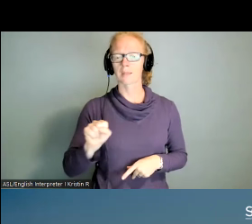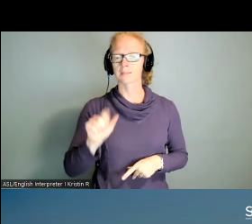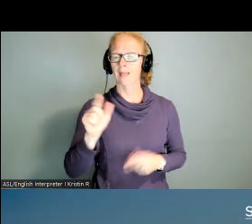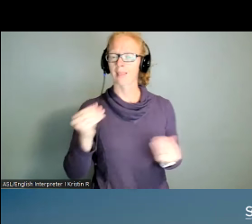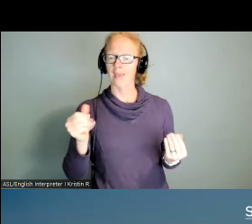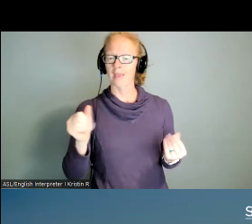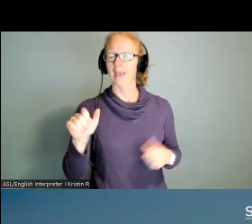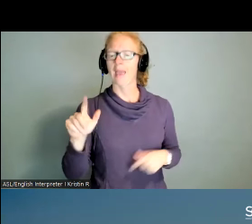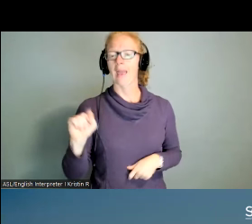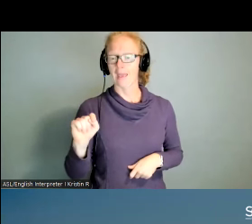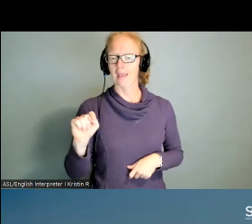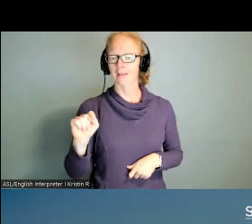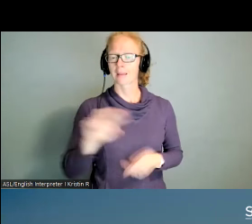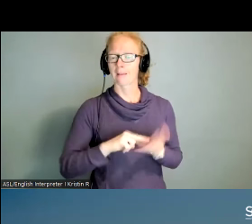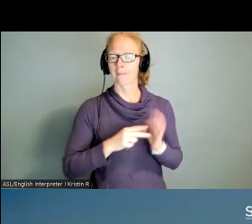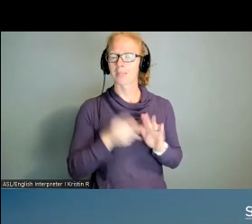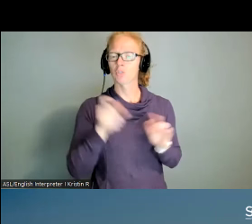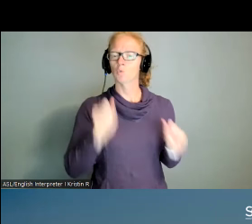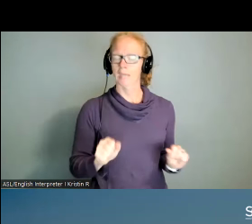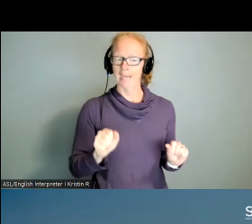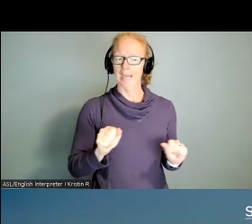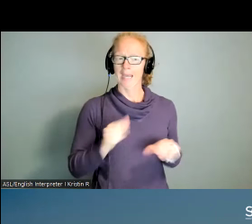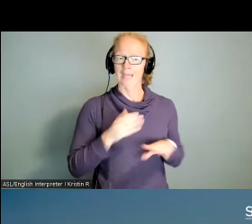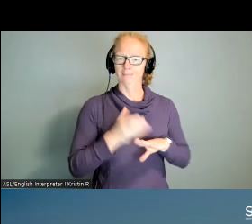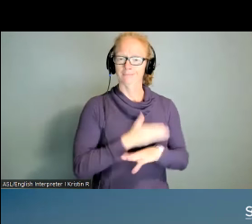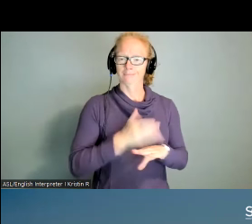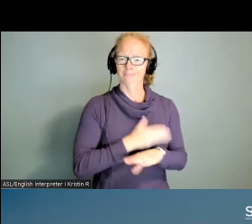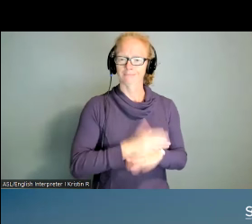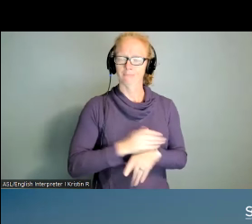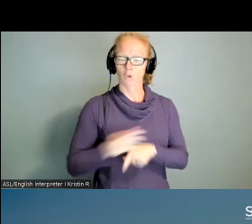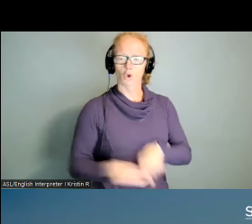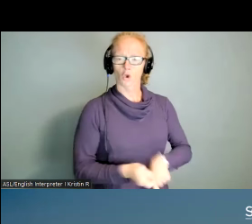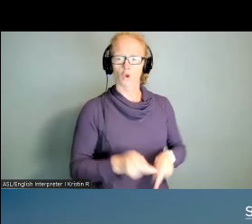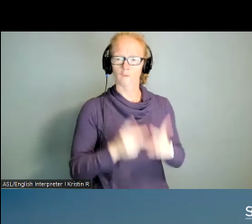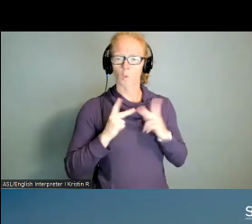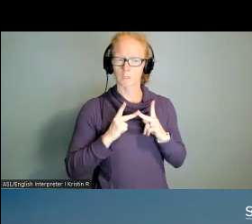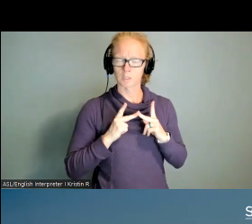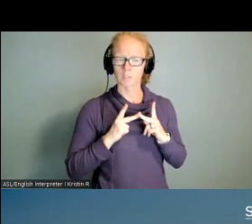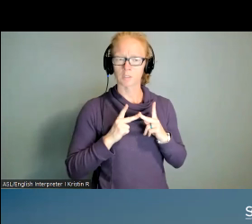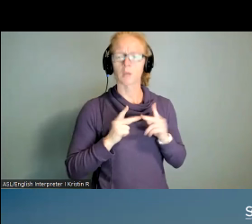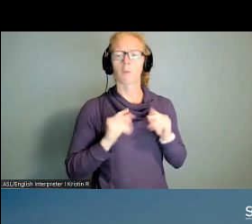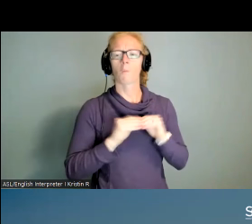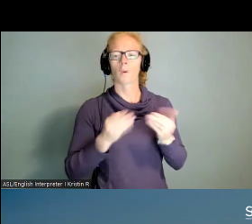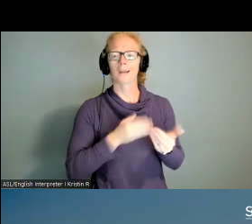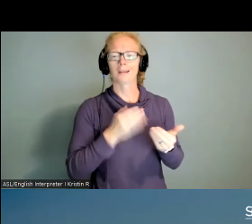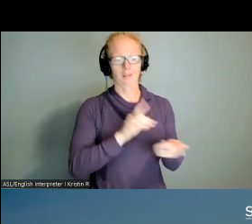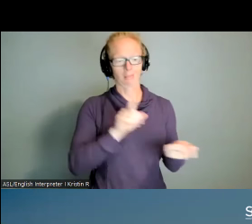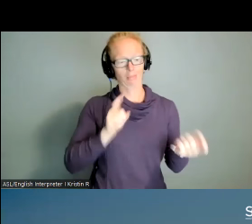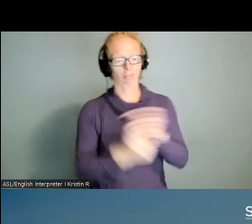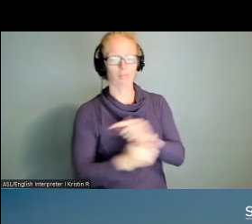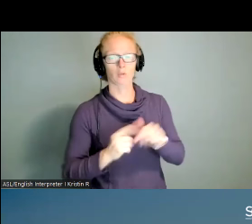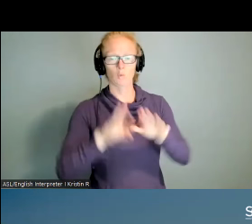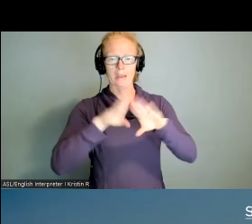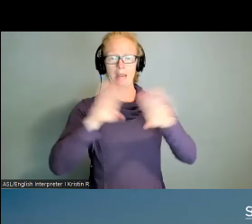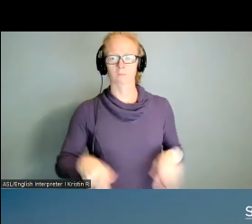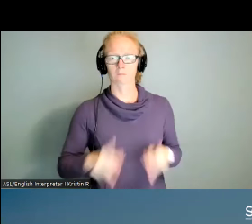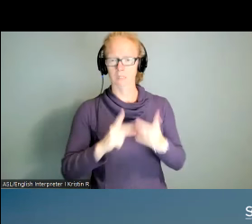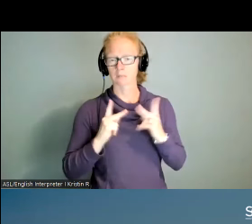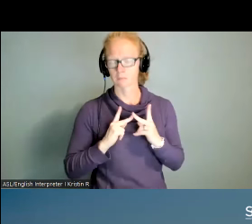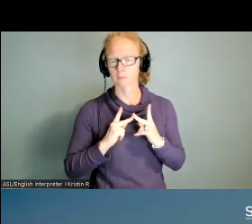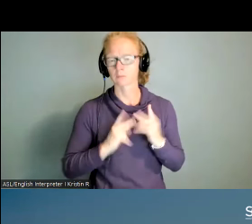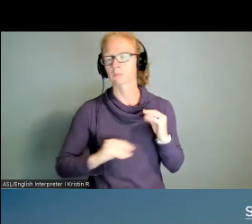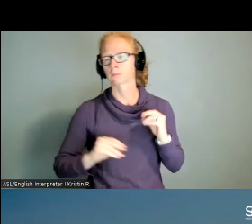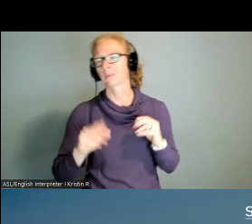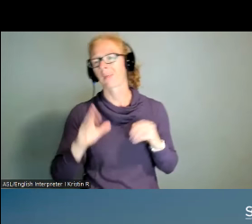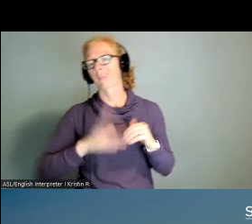housing. So overall, the environment has been set to allow for golf courses to be converted to housing a little bit easier